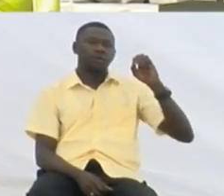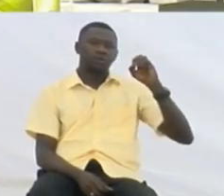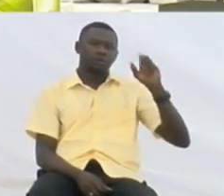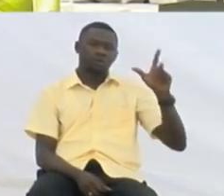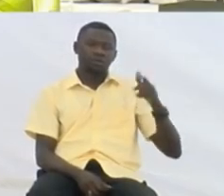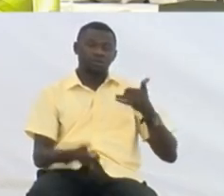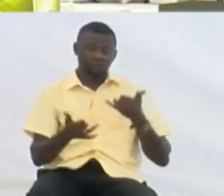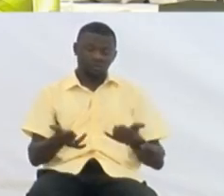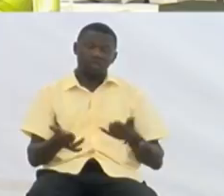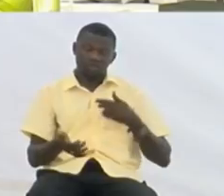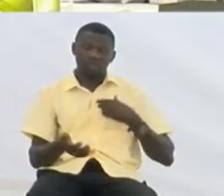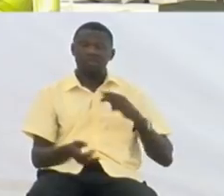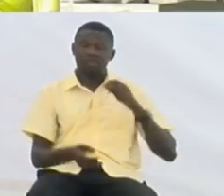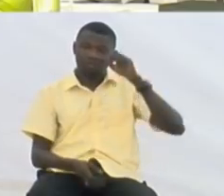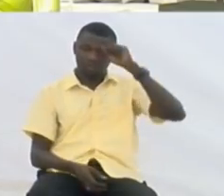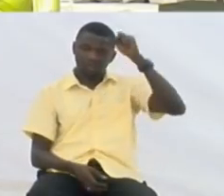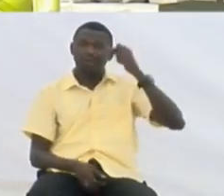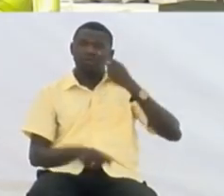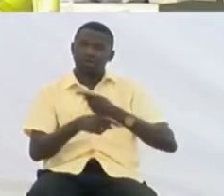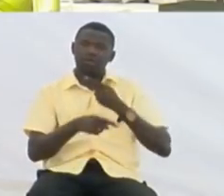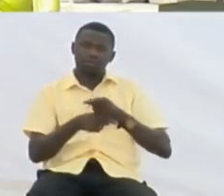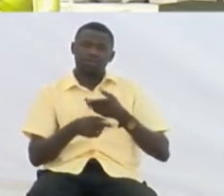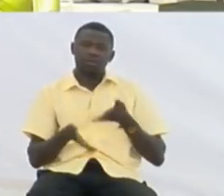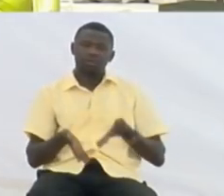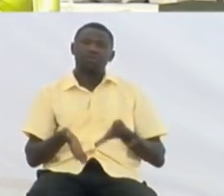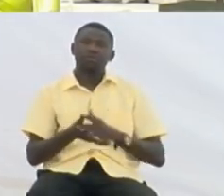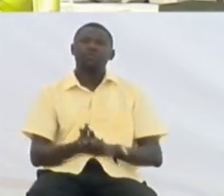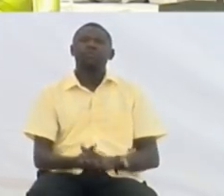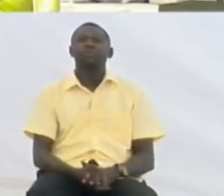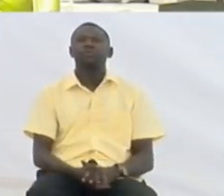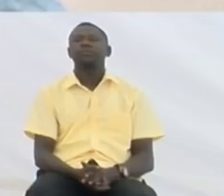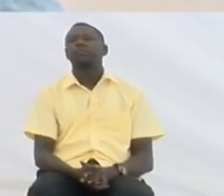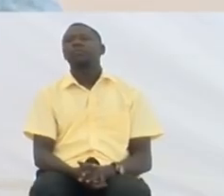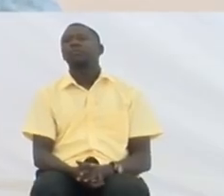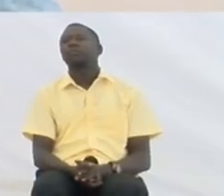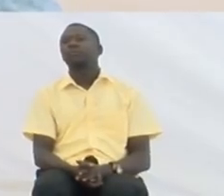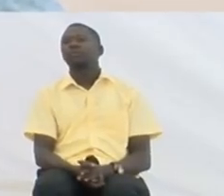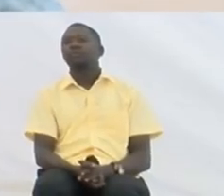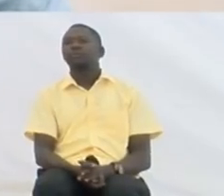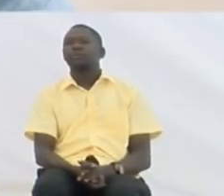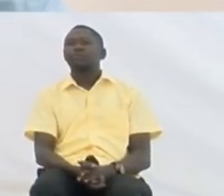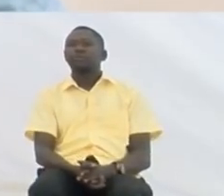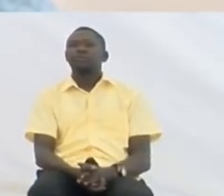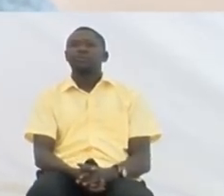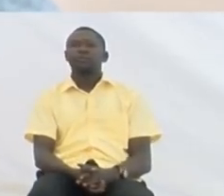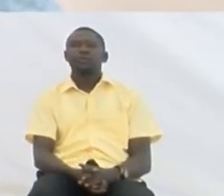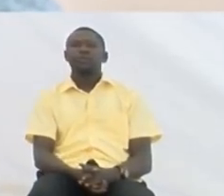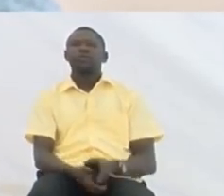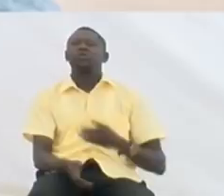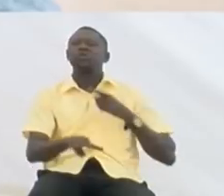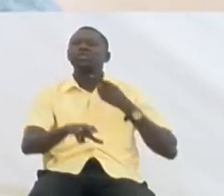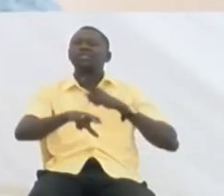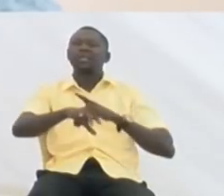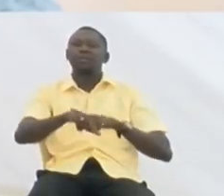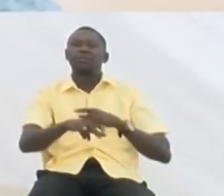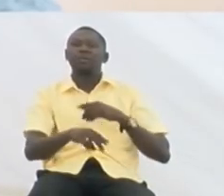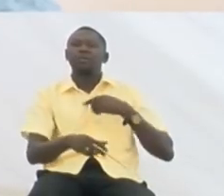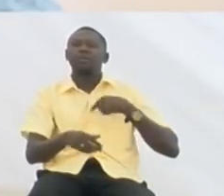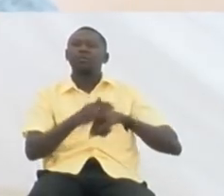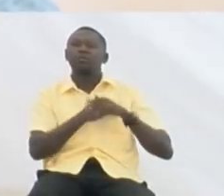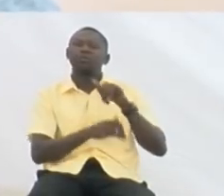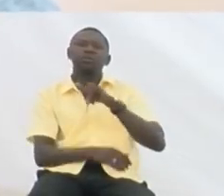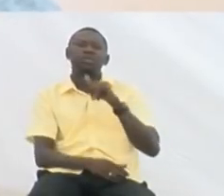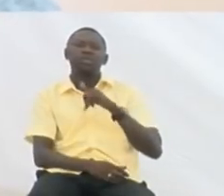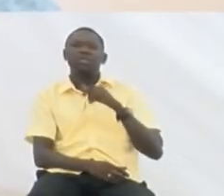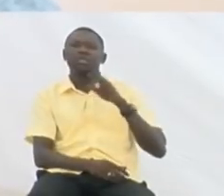Today he is the one who is there. During this period in which Yaya Jame was